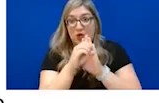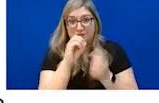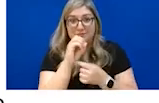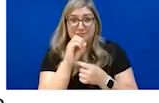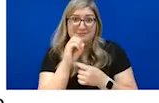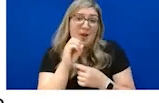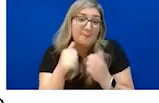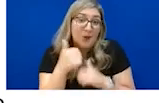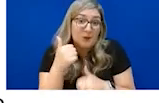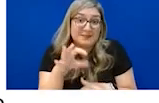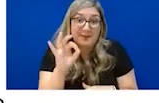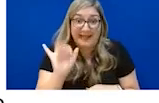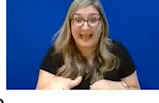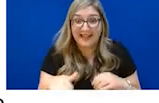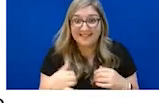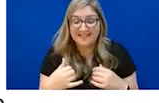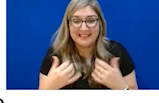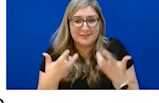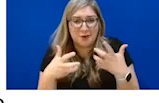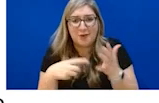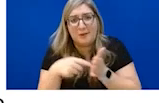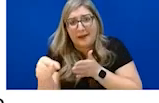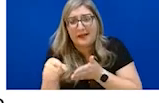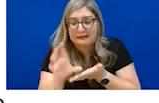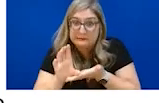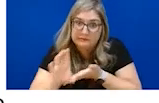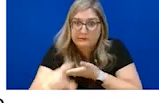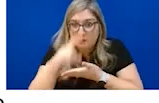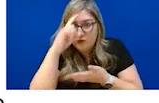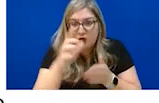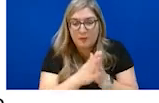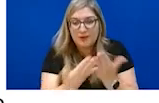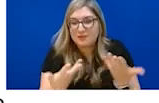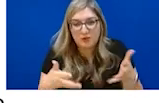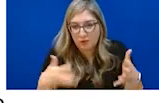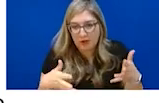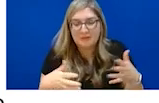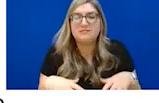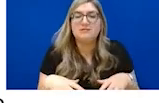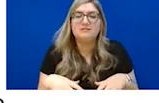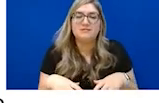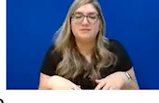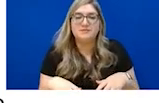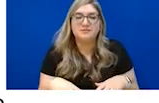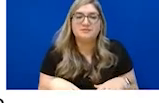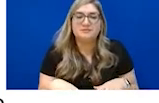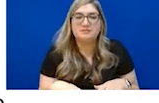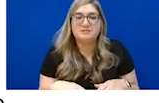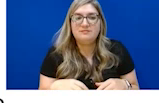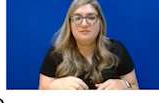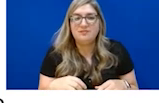who's going through college, I'm like, no, you need to choose that one. It's the no cost textbooks. Because it pains me